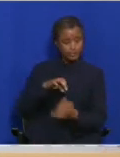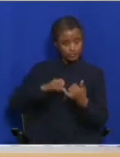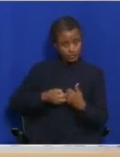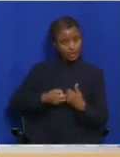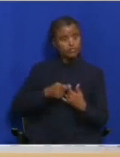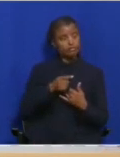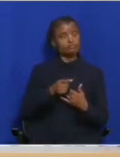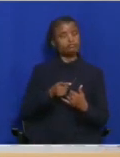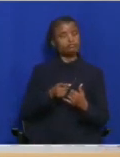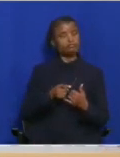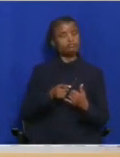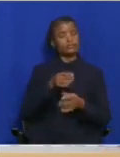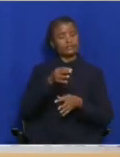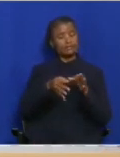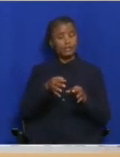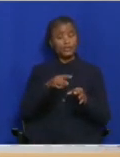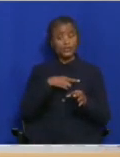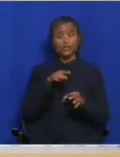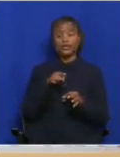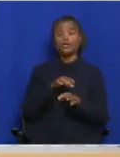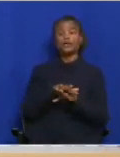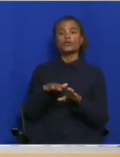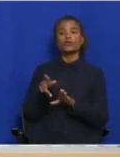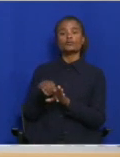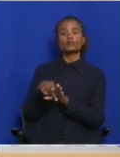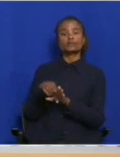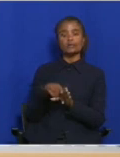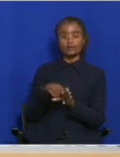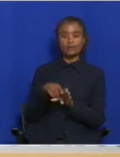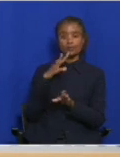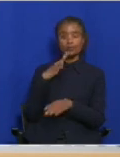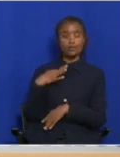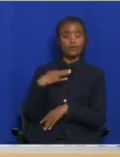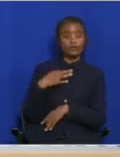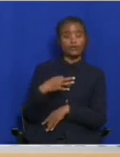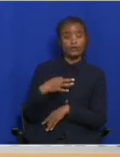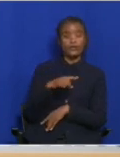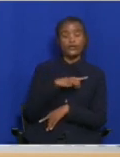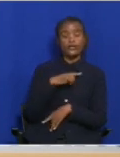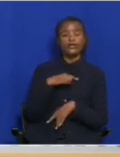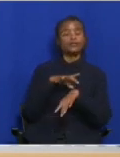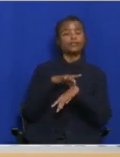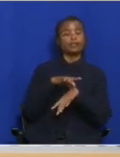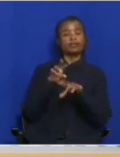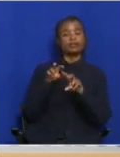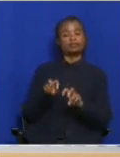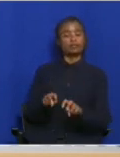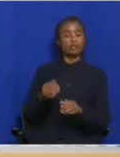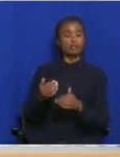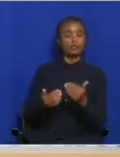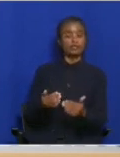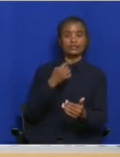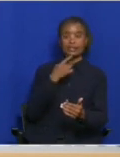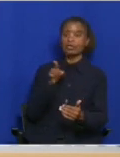elevating the non-participation in the voluntary examination process to say, that's the evidence that you're naughty,